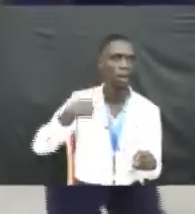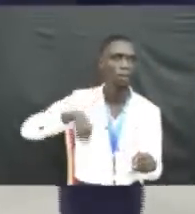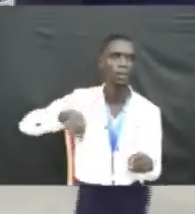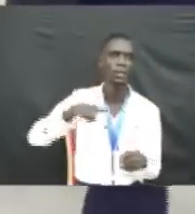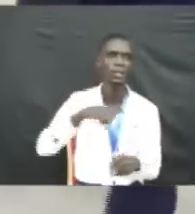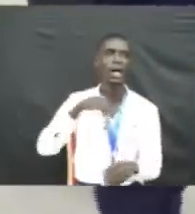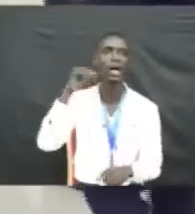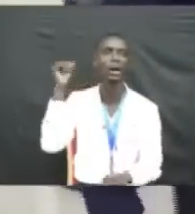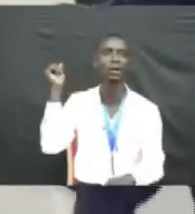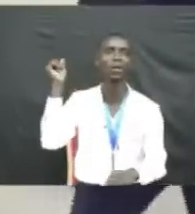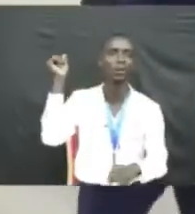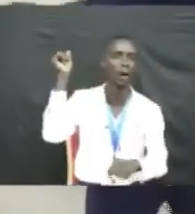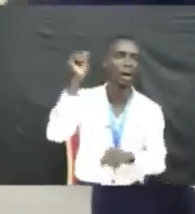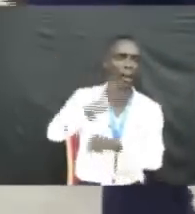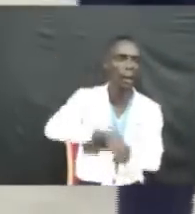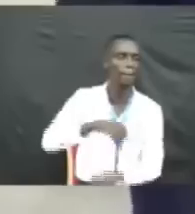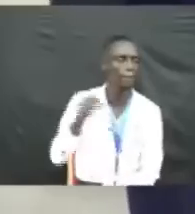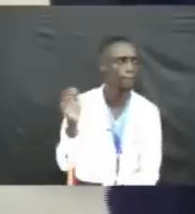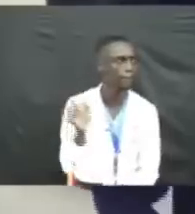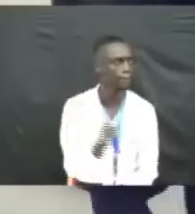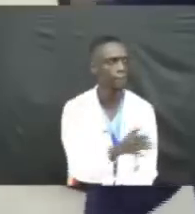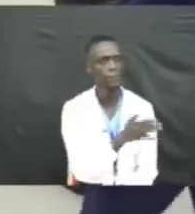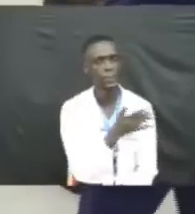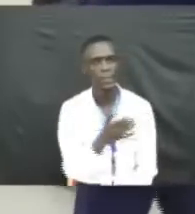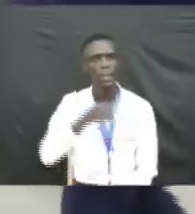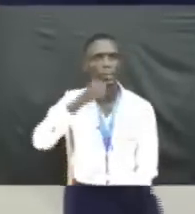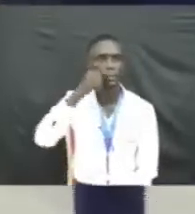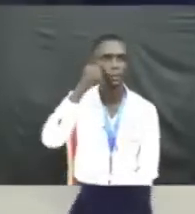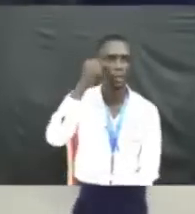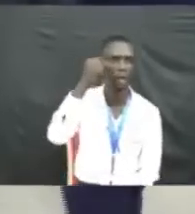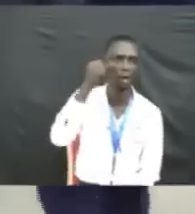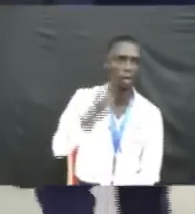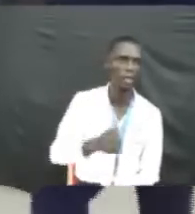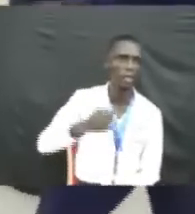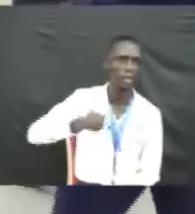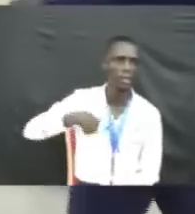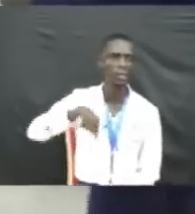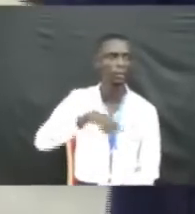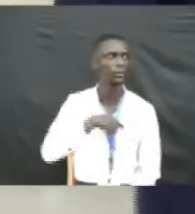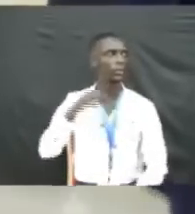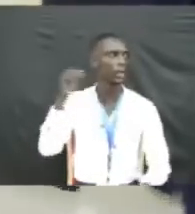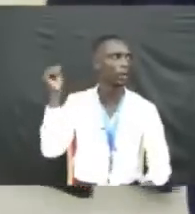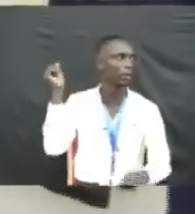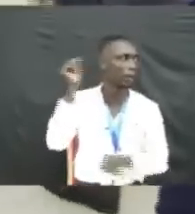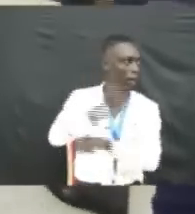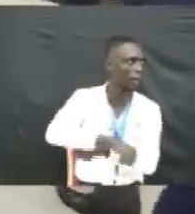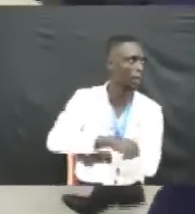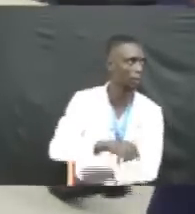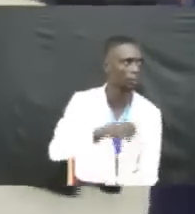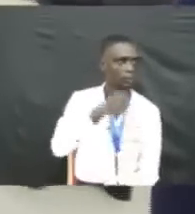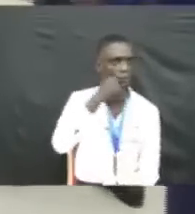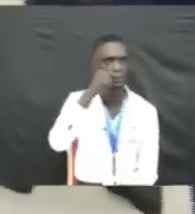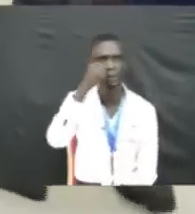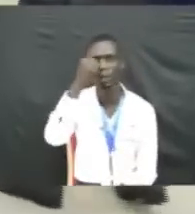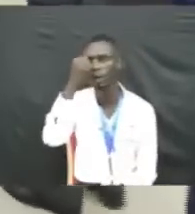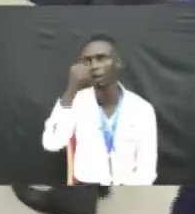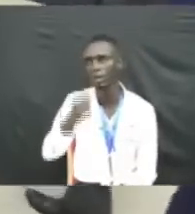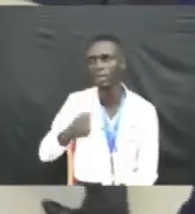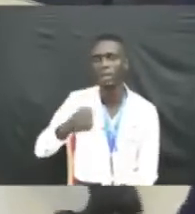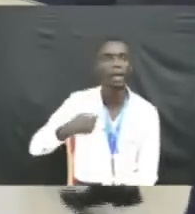overcome. We shall overcome. Hallelujah. Surely surely shall over. We shall